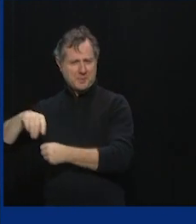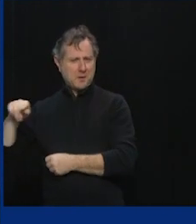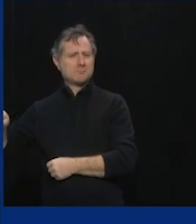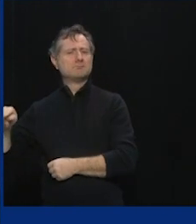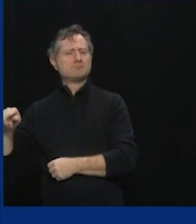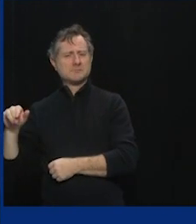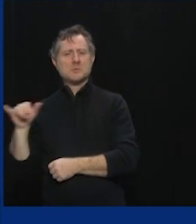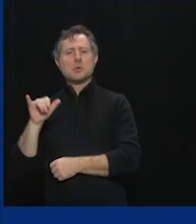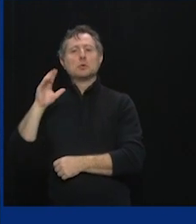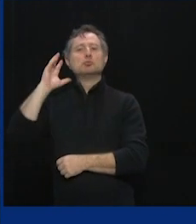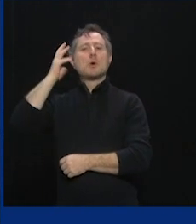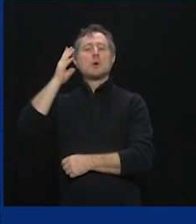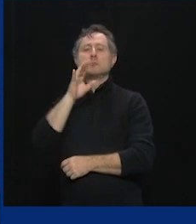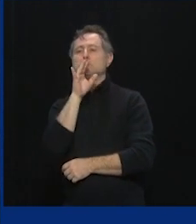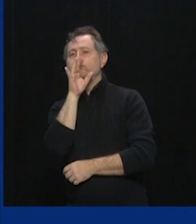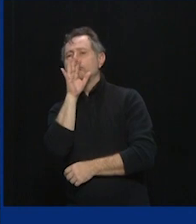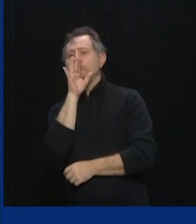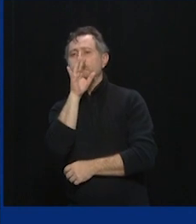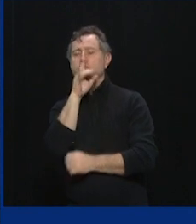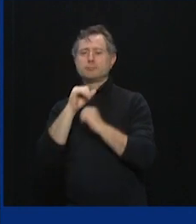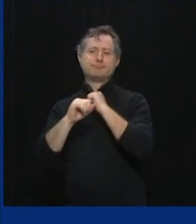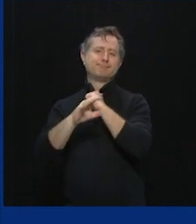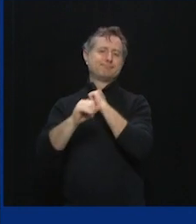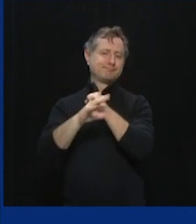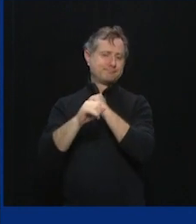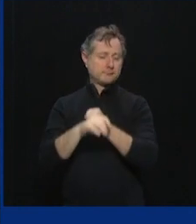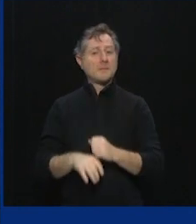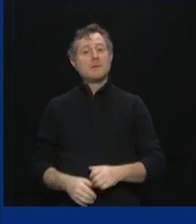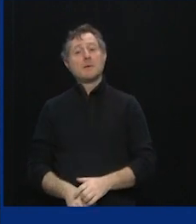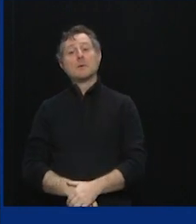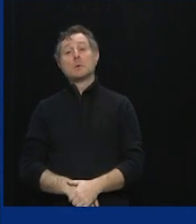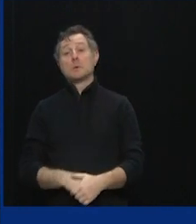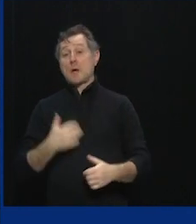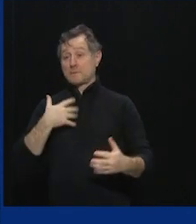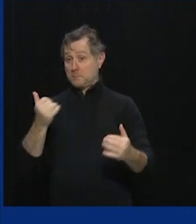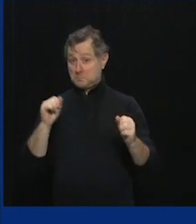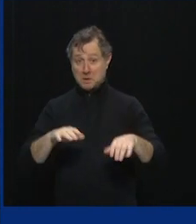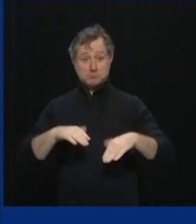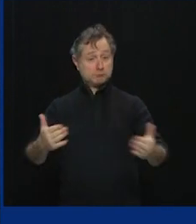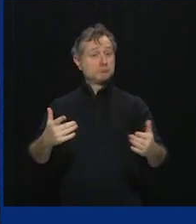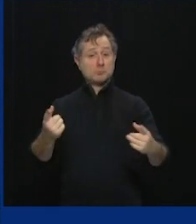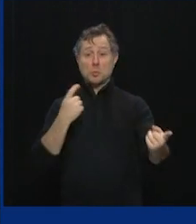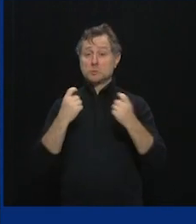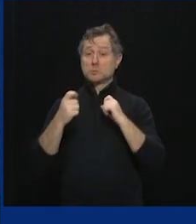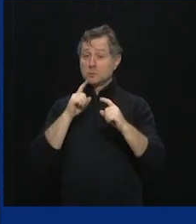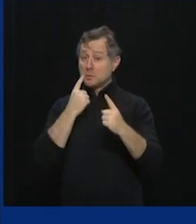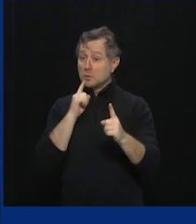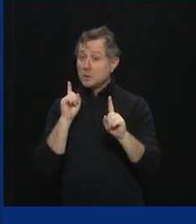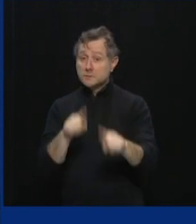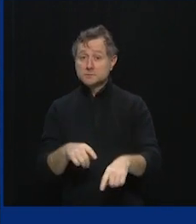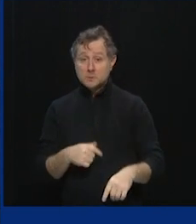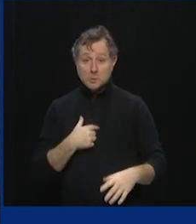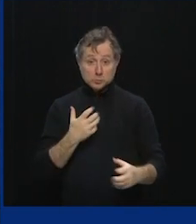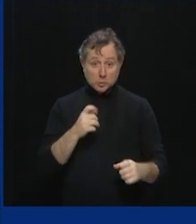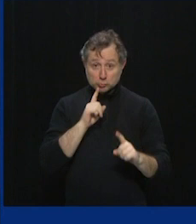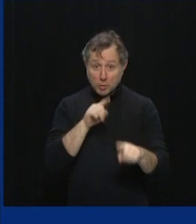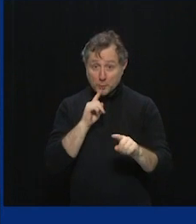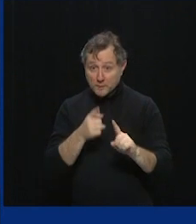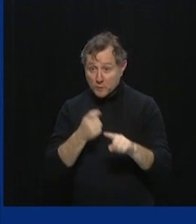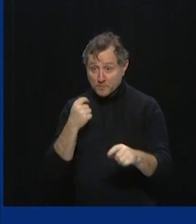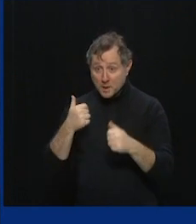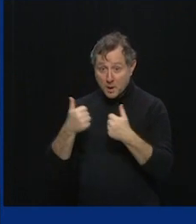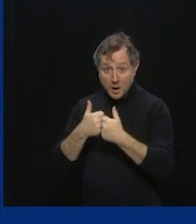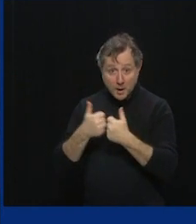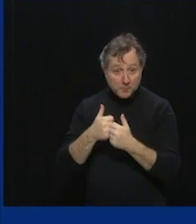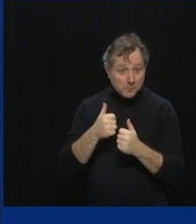some questions from everybody, and I think we're going to go to Zoom first, but if you want my reflections on the game last night, I wish we